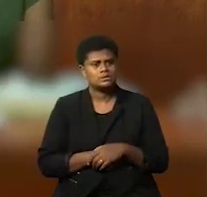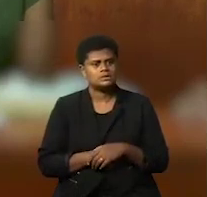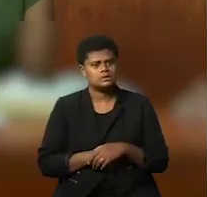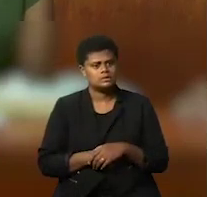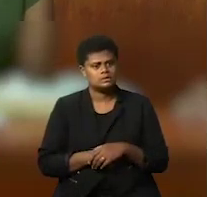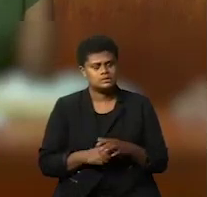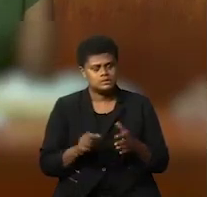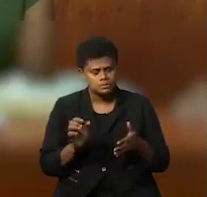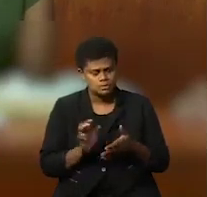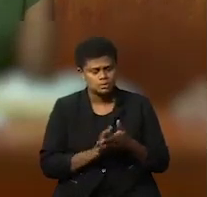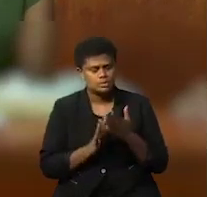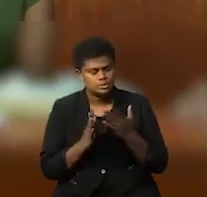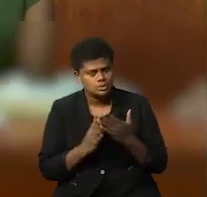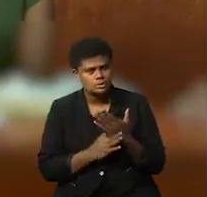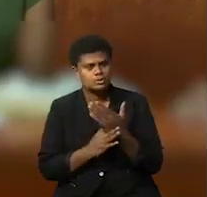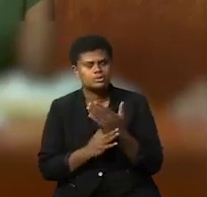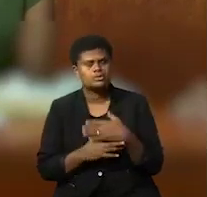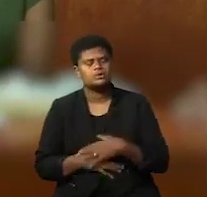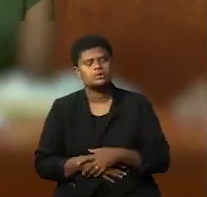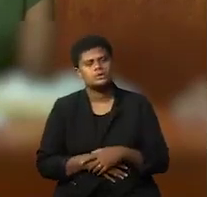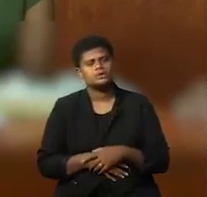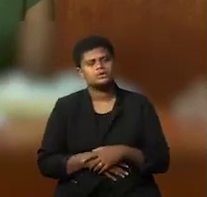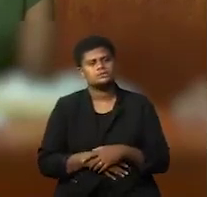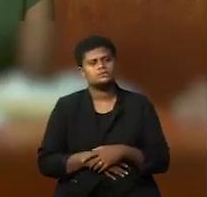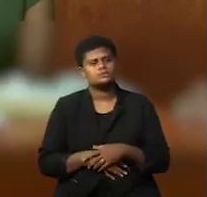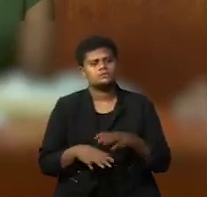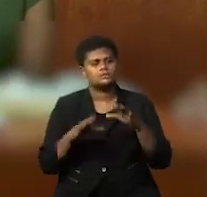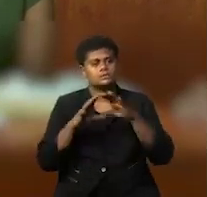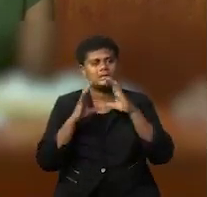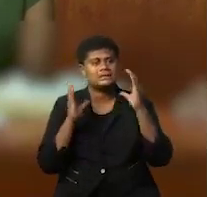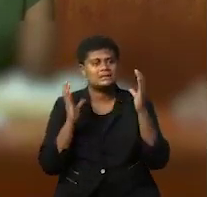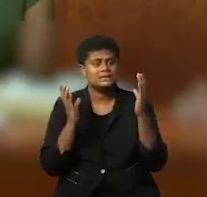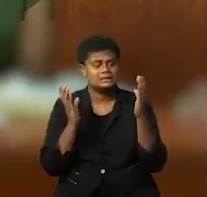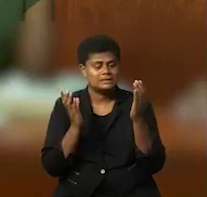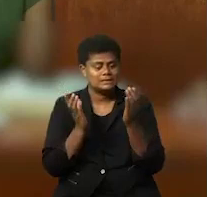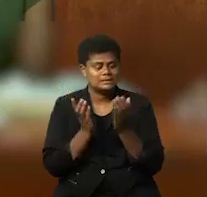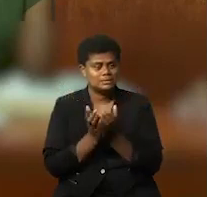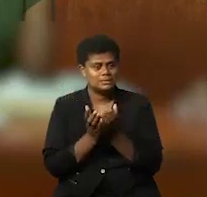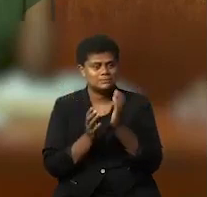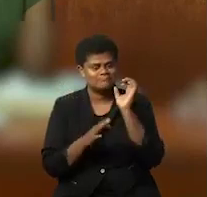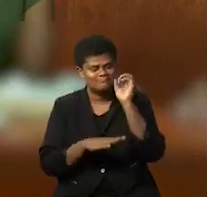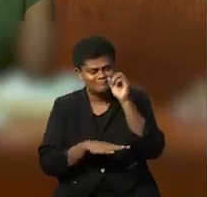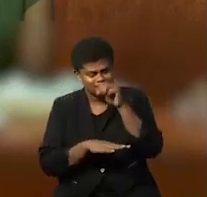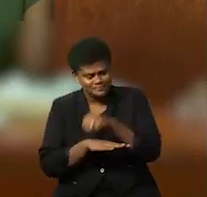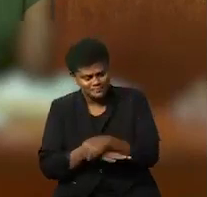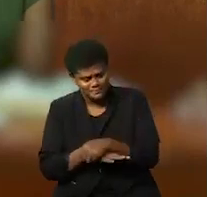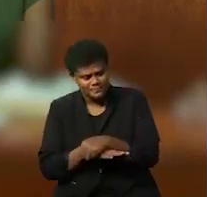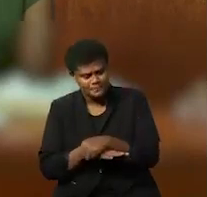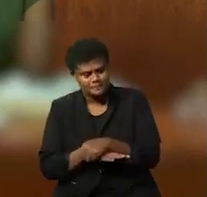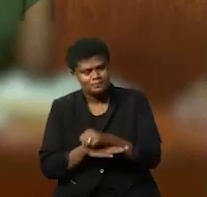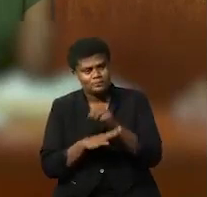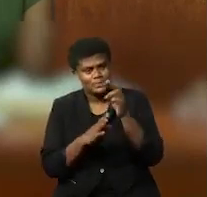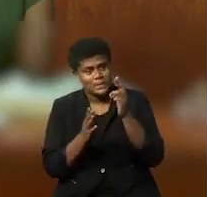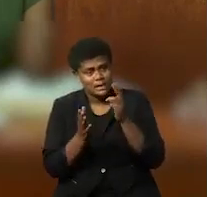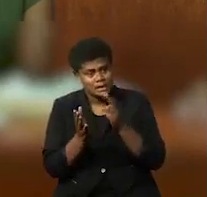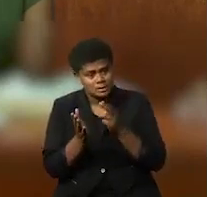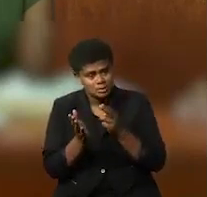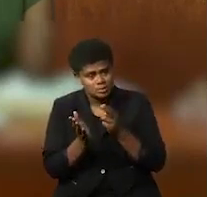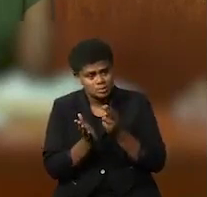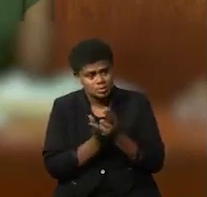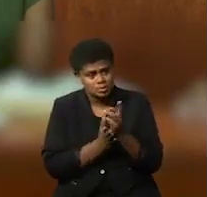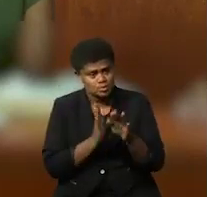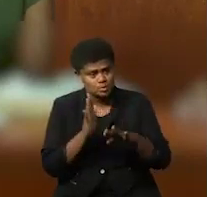world's right towards everything. And the world is sort of defeating the